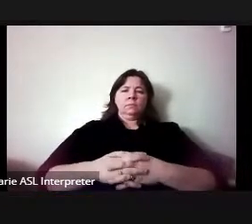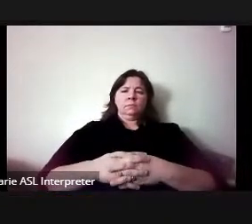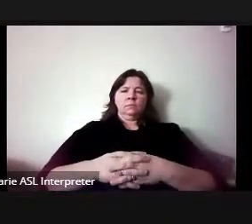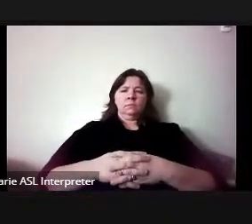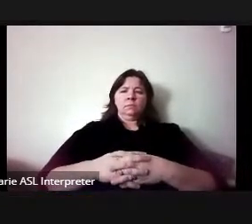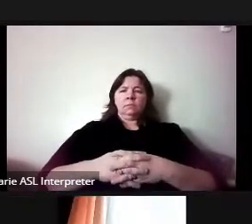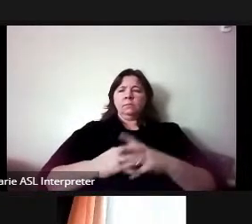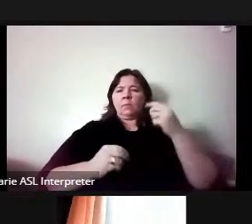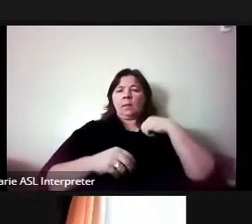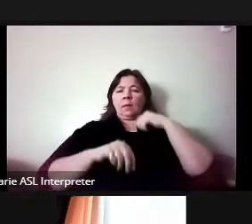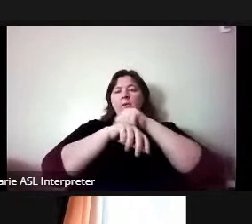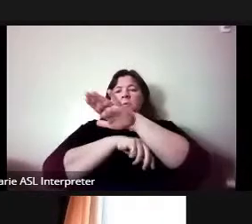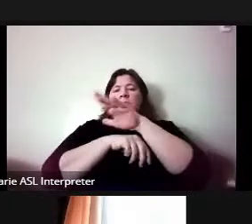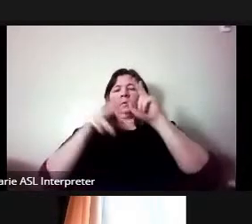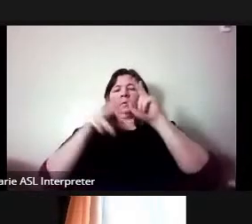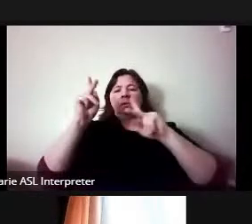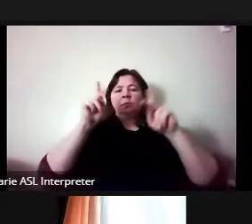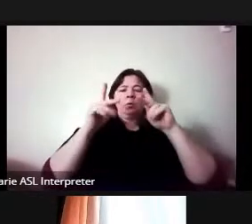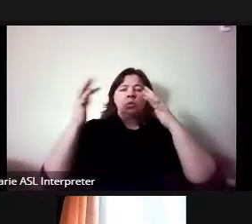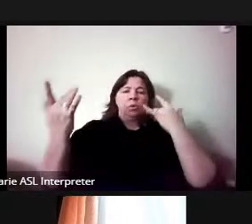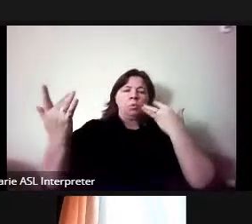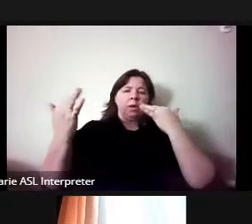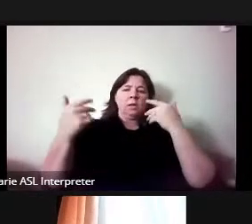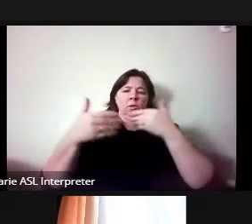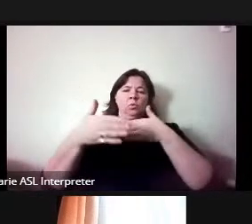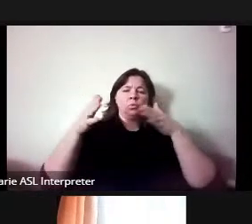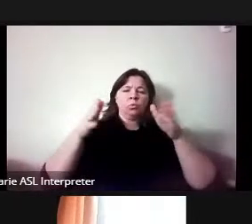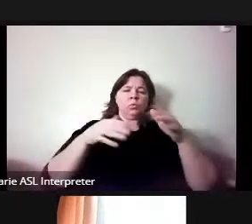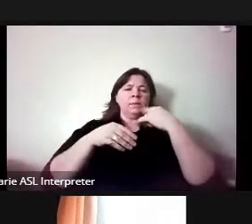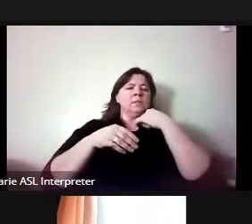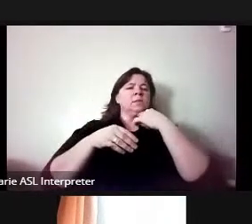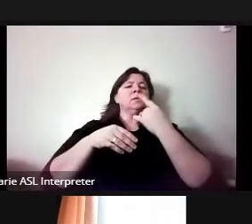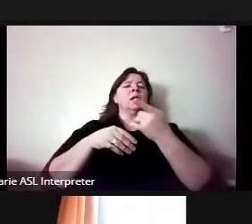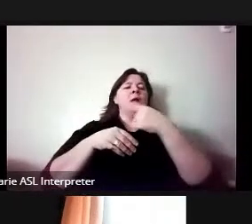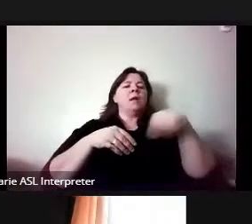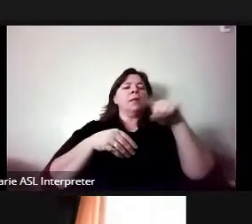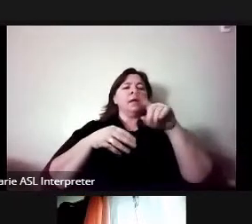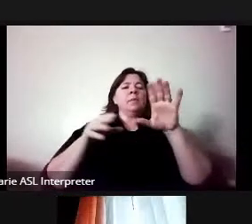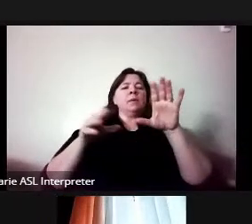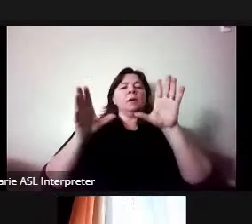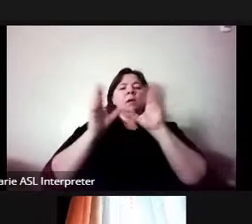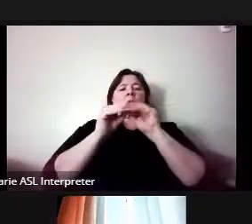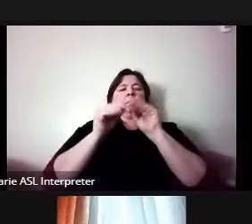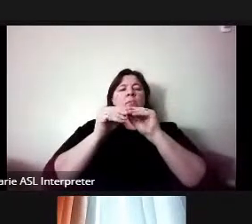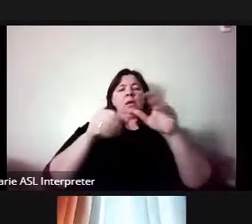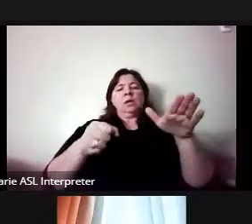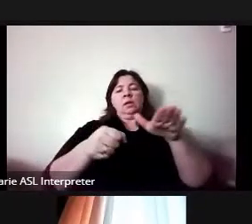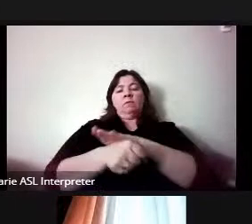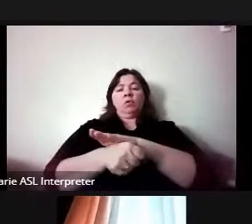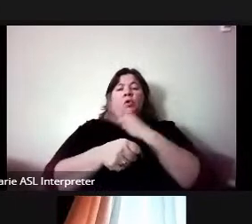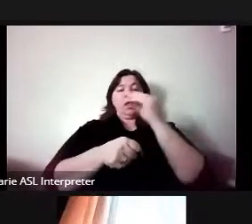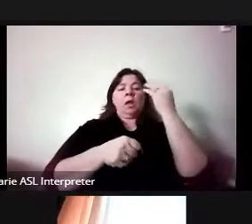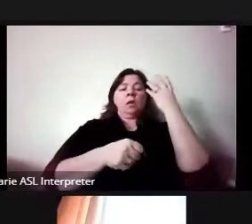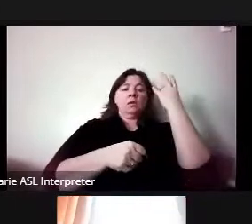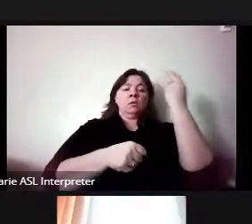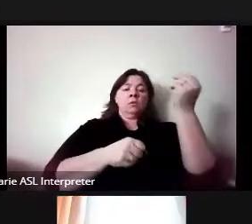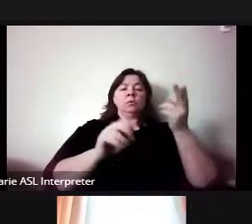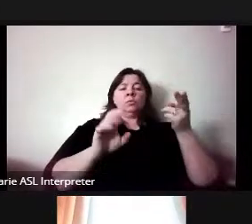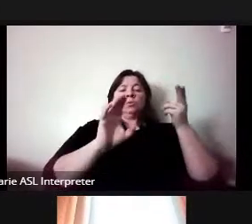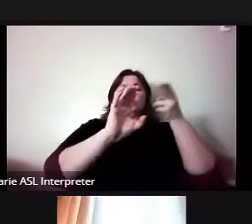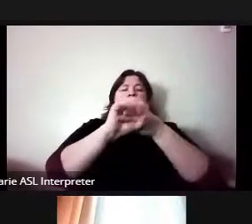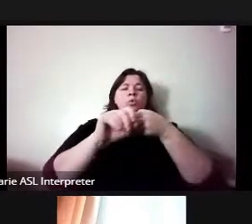I'm just sending a message to people in the waiting room to tell them that the meeting is full and to go onto the YouTube